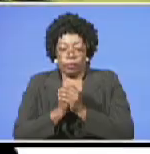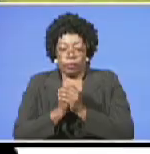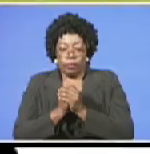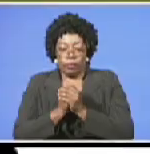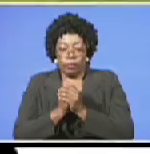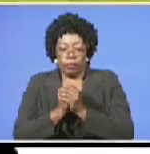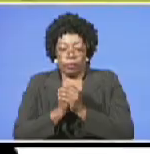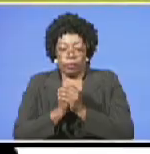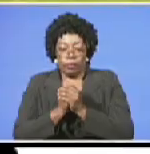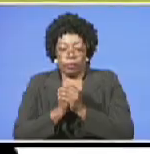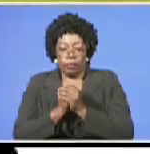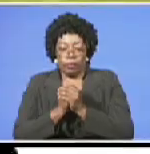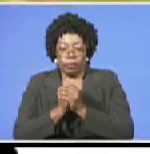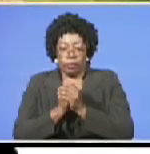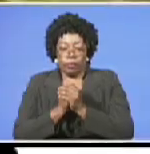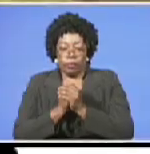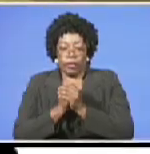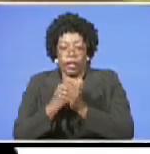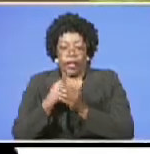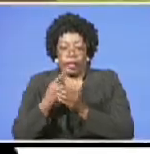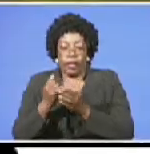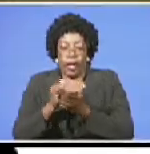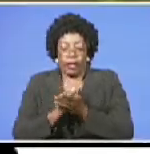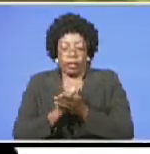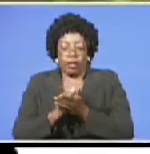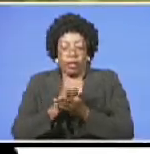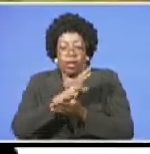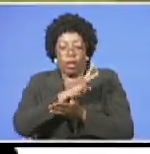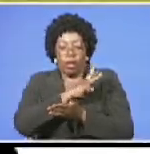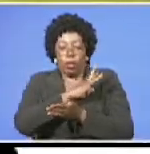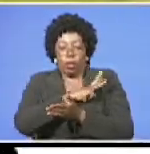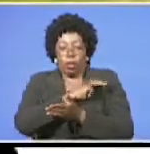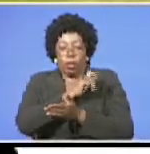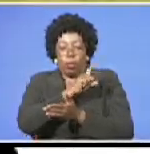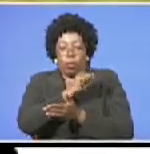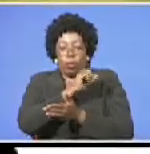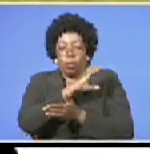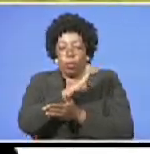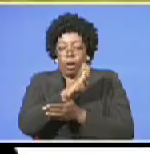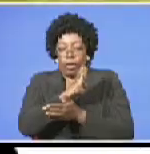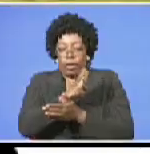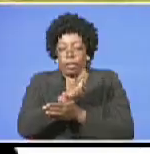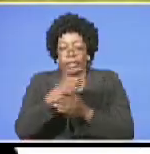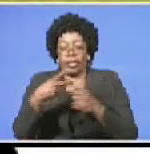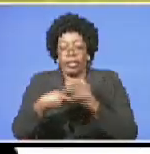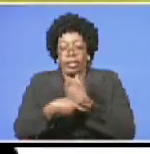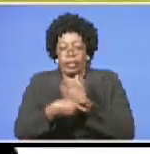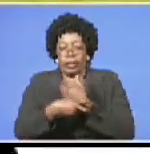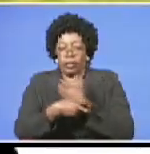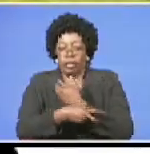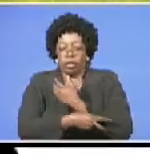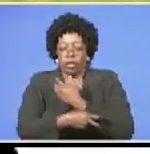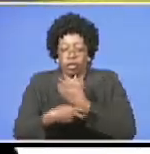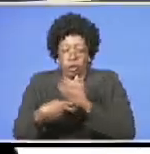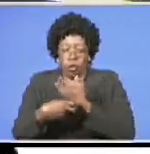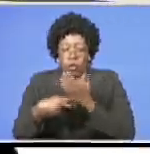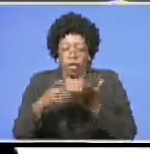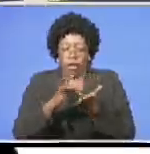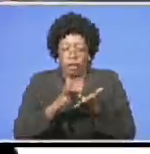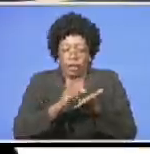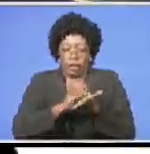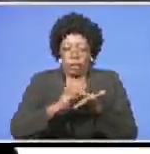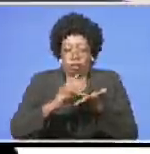amongst a laundry list of other charges. It's alleged that Vanderpool Wallace stole a prescription pad from the Princess Margaret Hospital in order to write